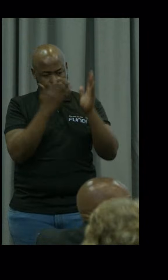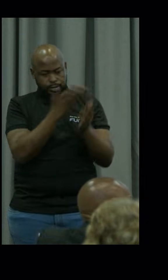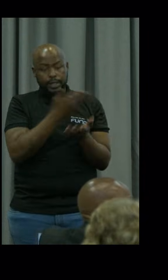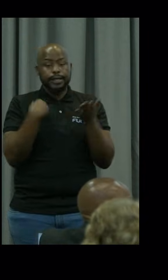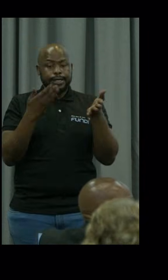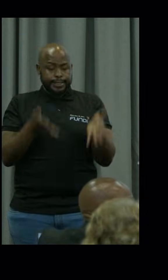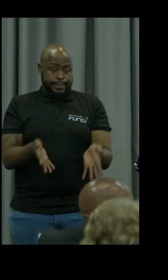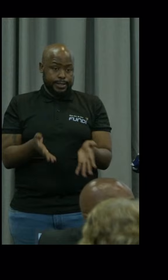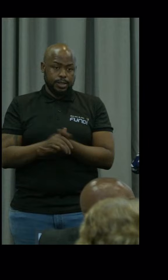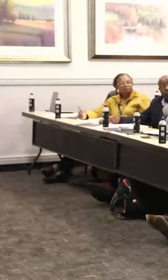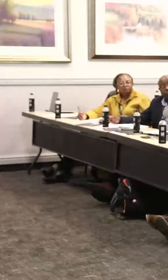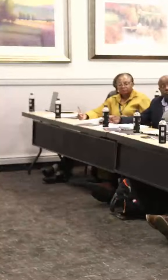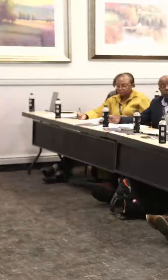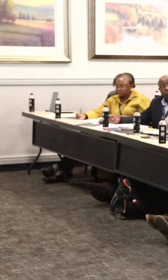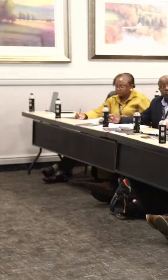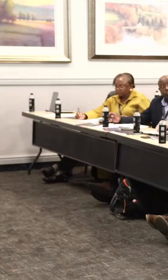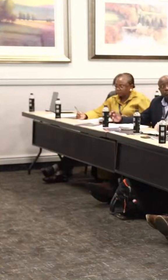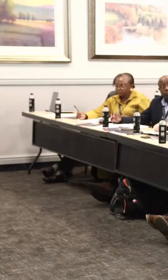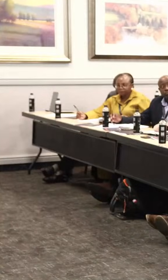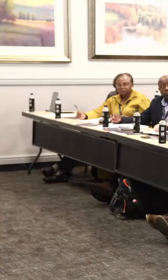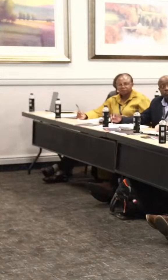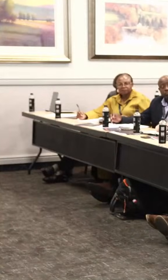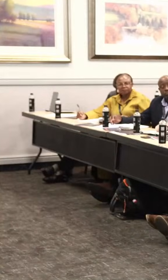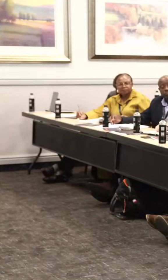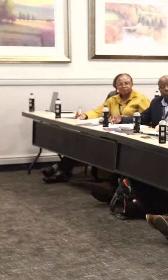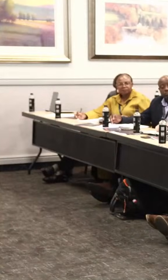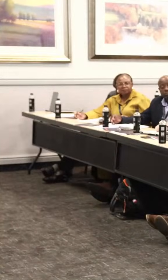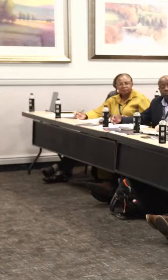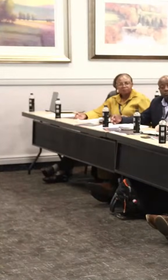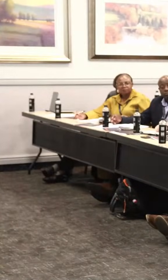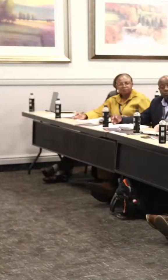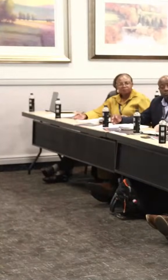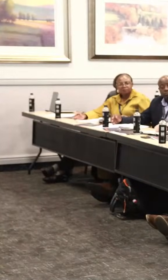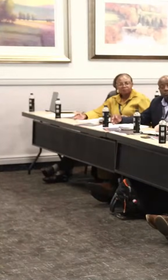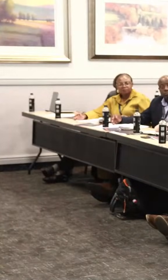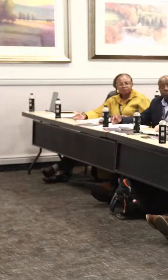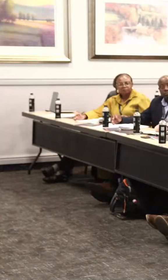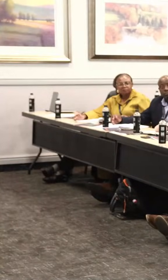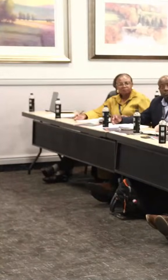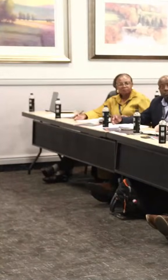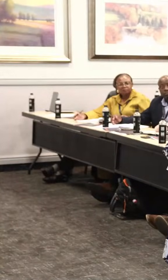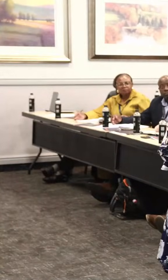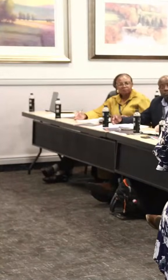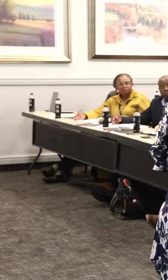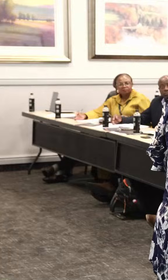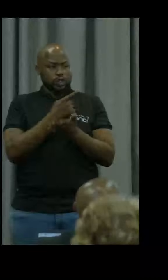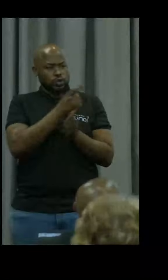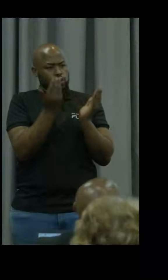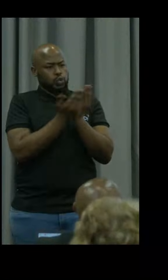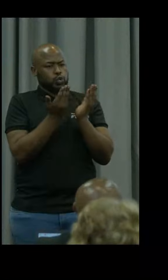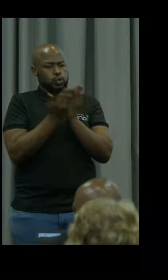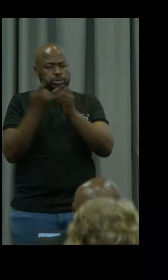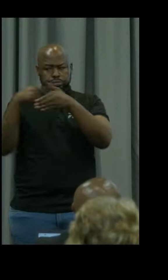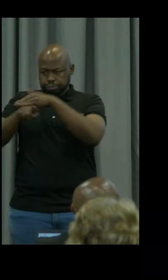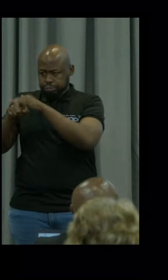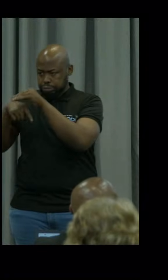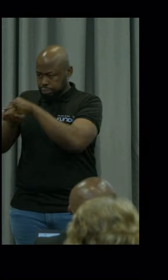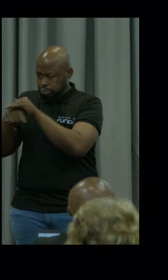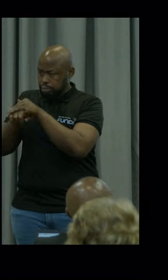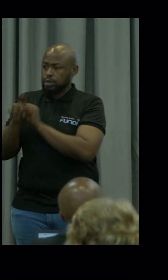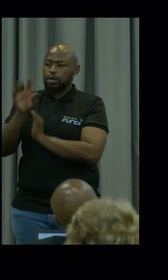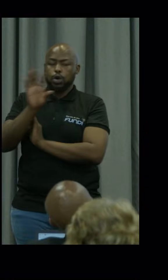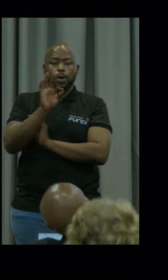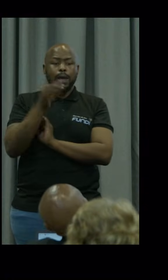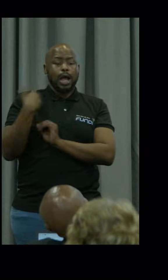here. And it's wonderful that he's started off here at the Lekgotla. But I did take him to schools on Monday because I want him